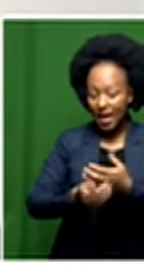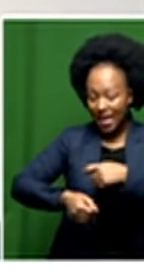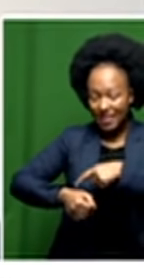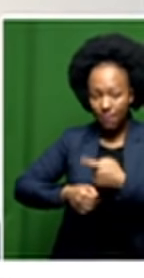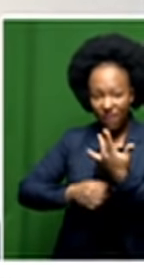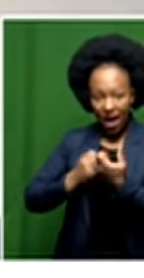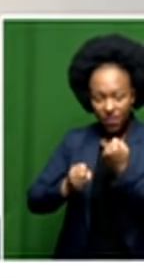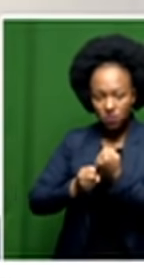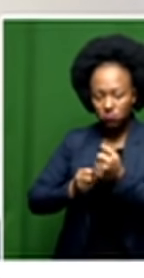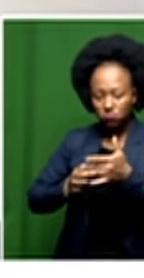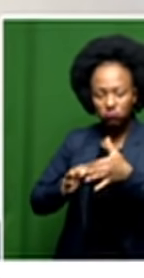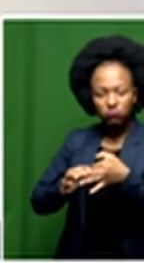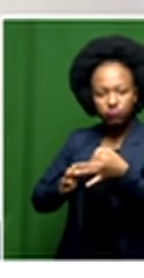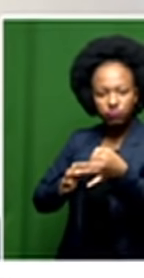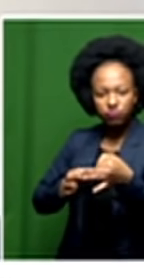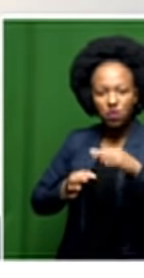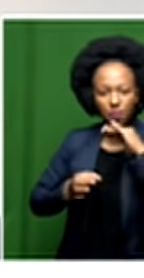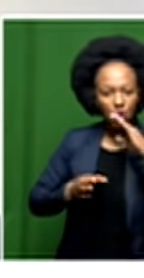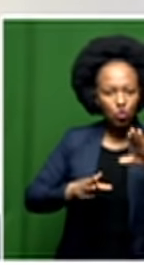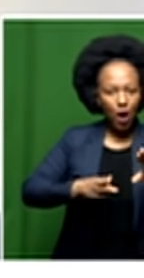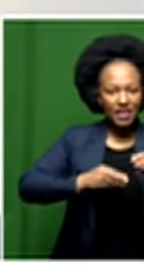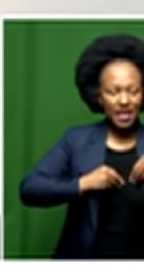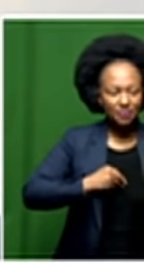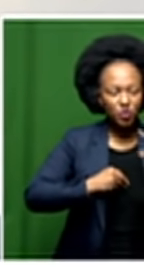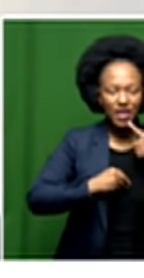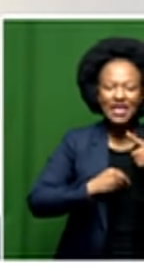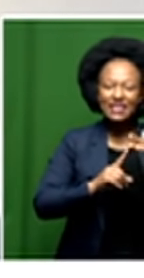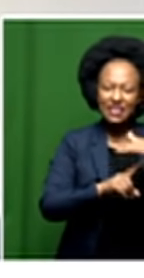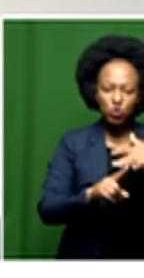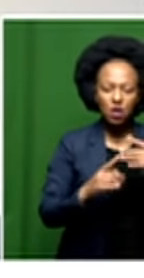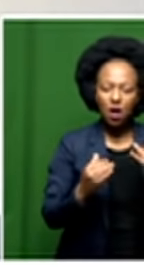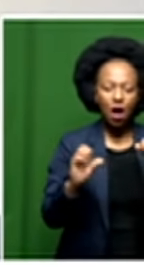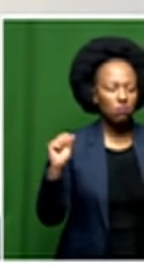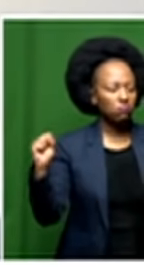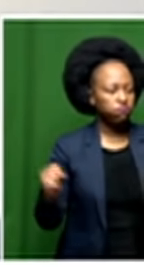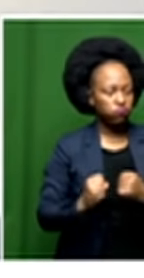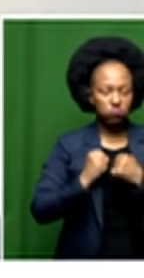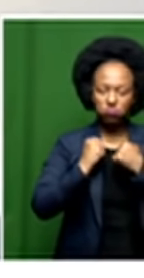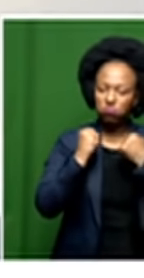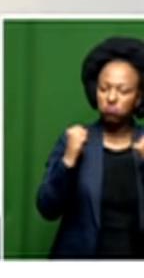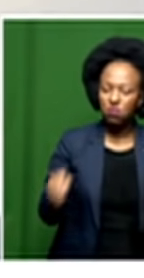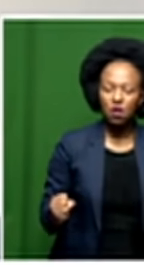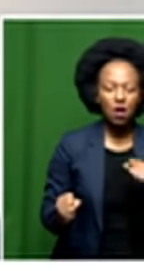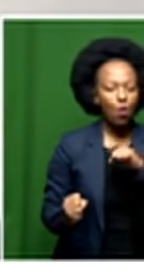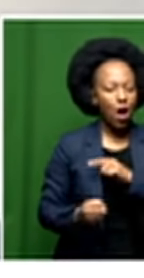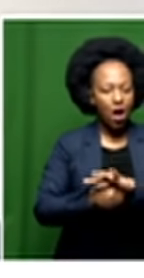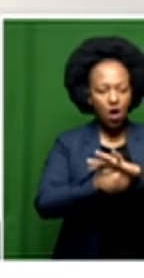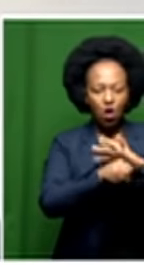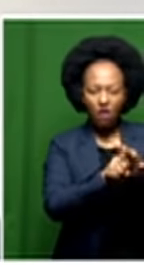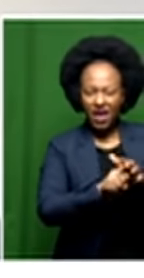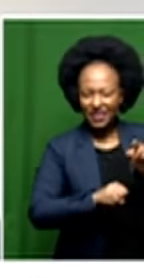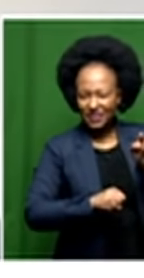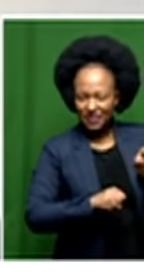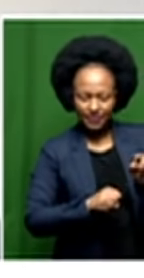term if it accepts the argument of supervening impossibility, that because of the situation of COVID